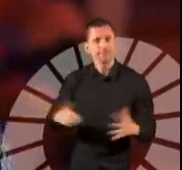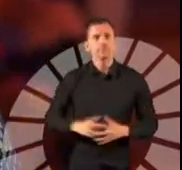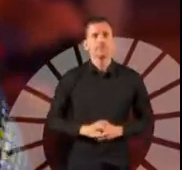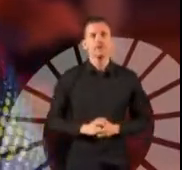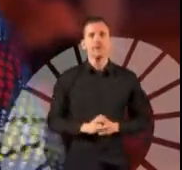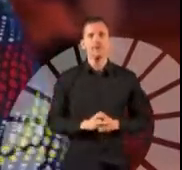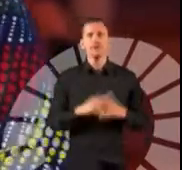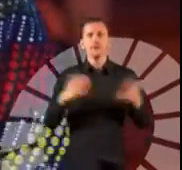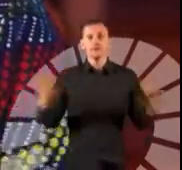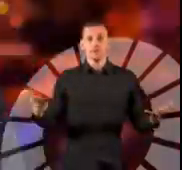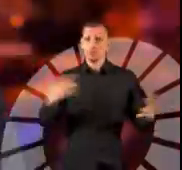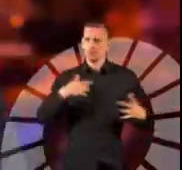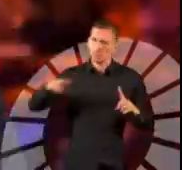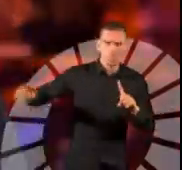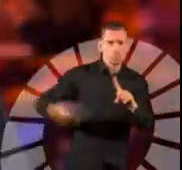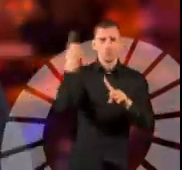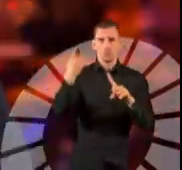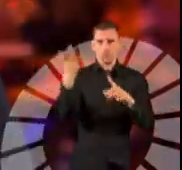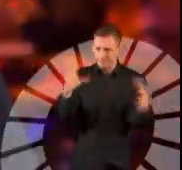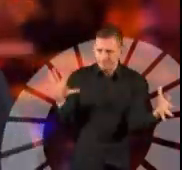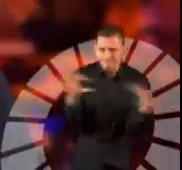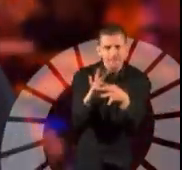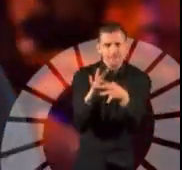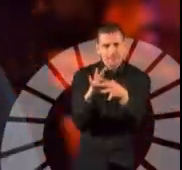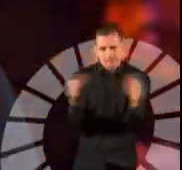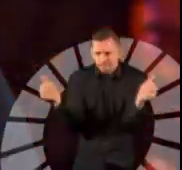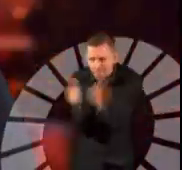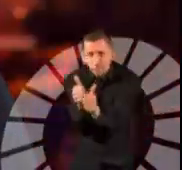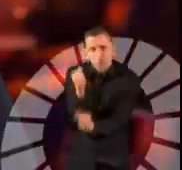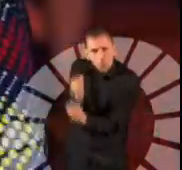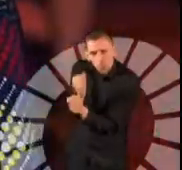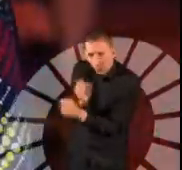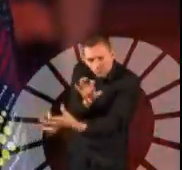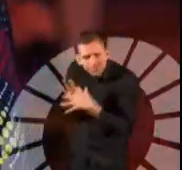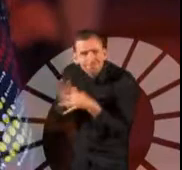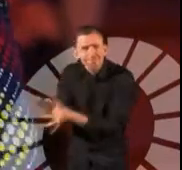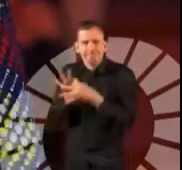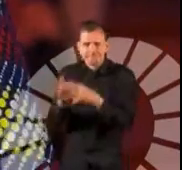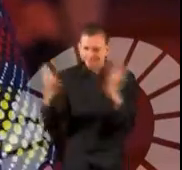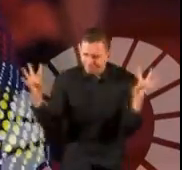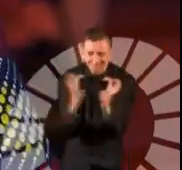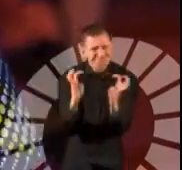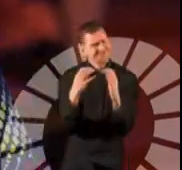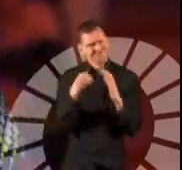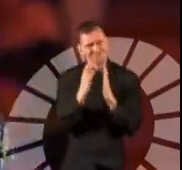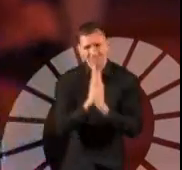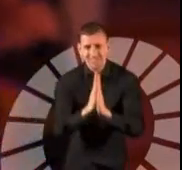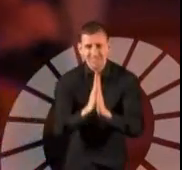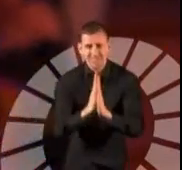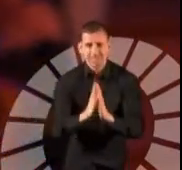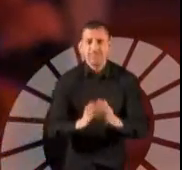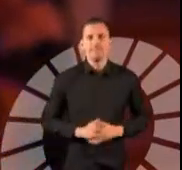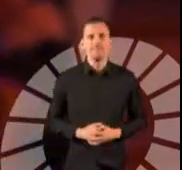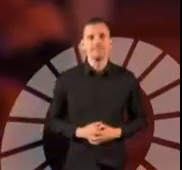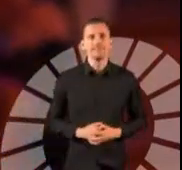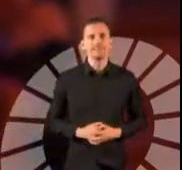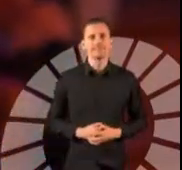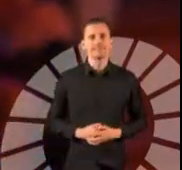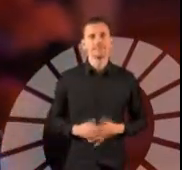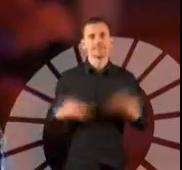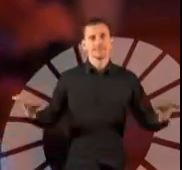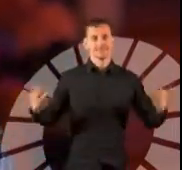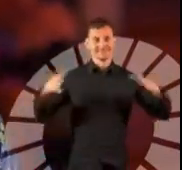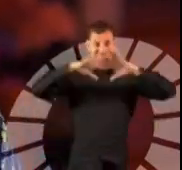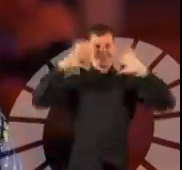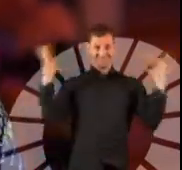and meaningfully engaging. Finally, millions of girls, millions of us are expected not to return back to school